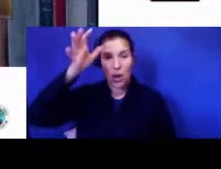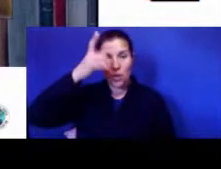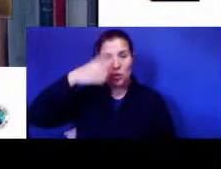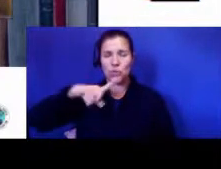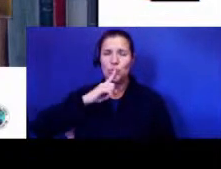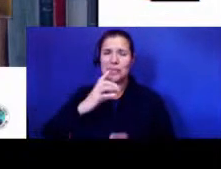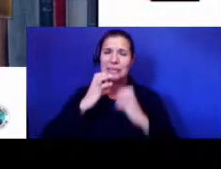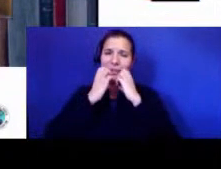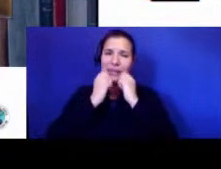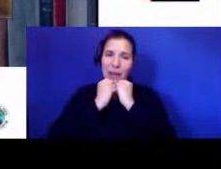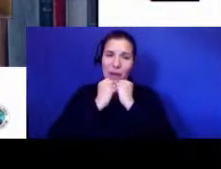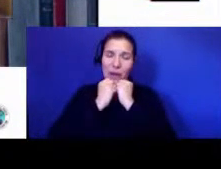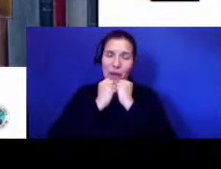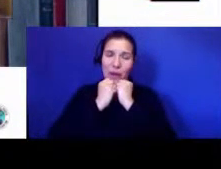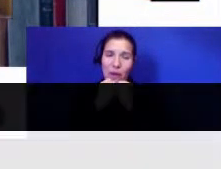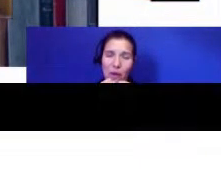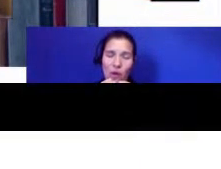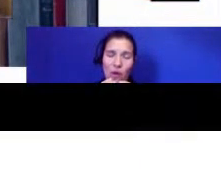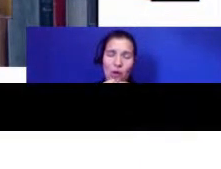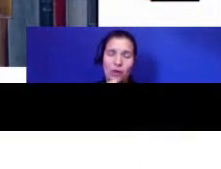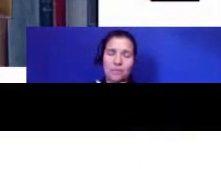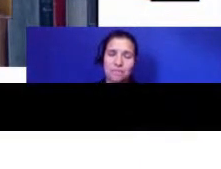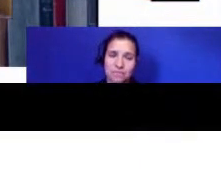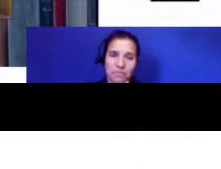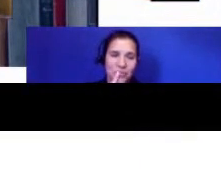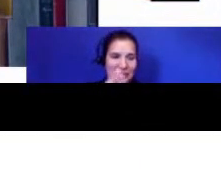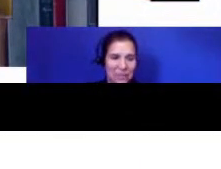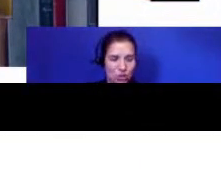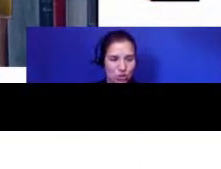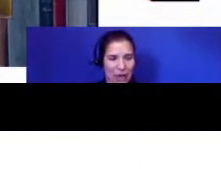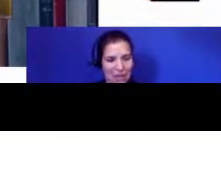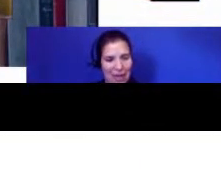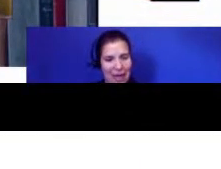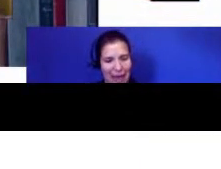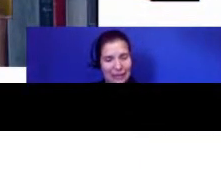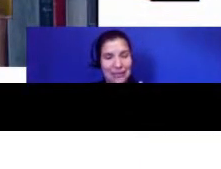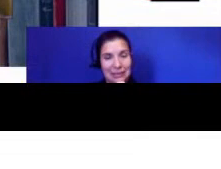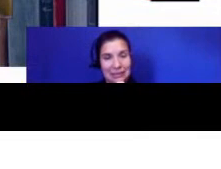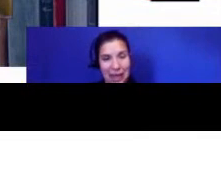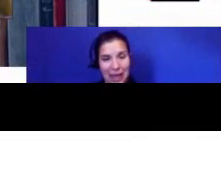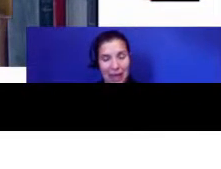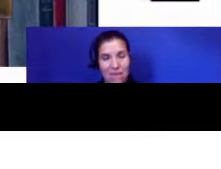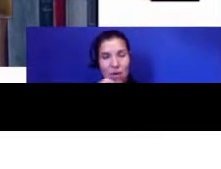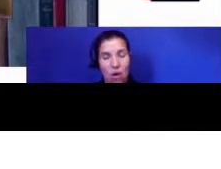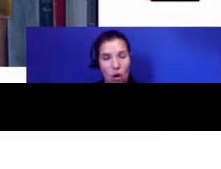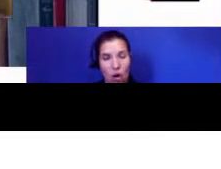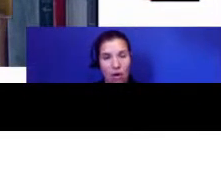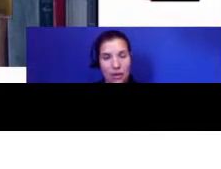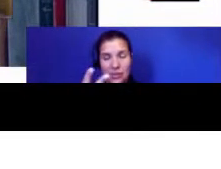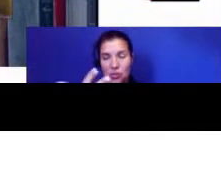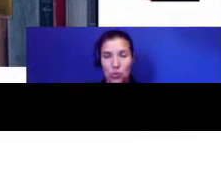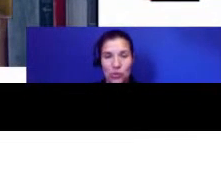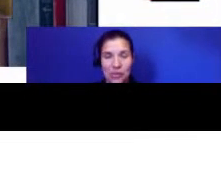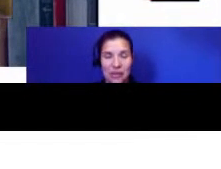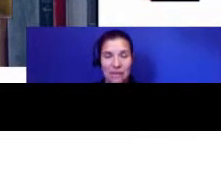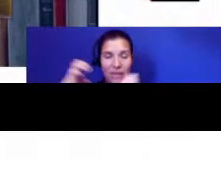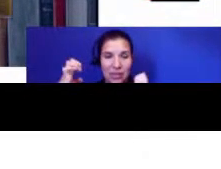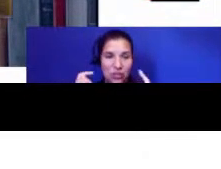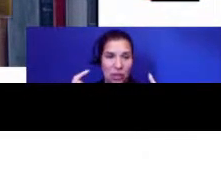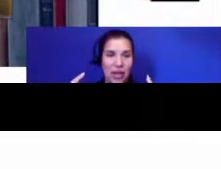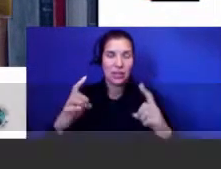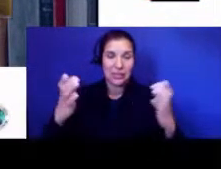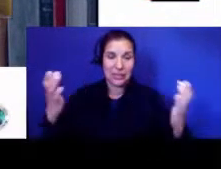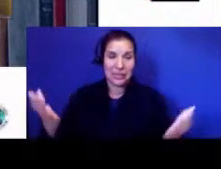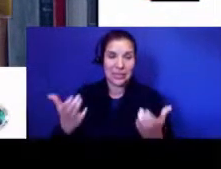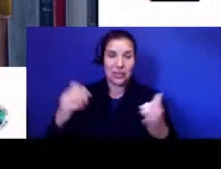deeply about children having access to safe, honest, and inclusive education. We at the